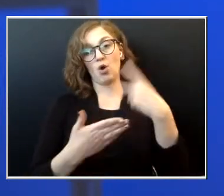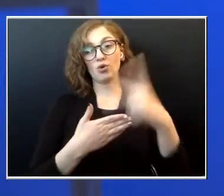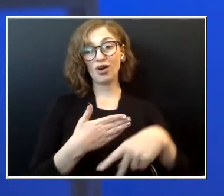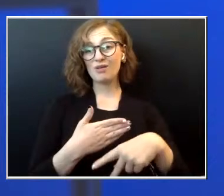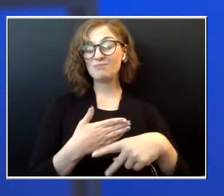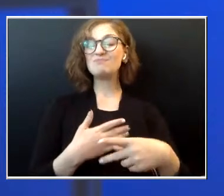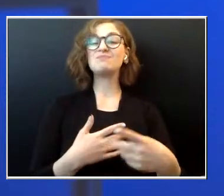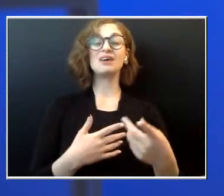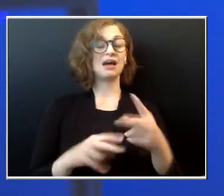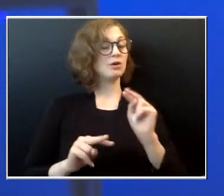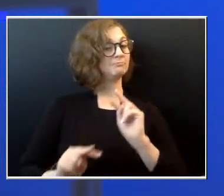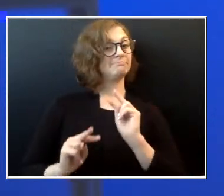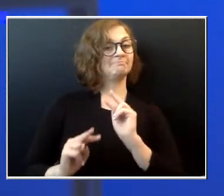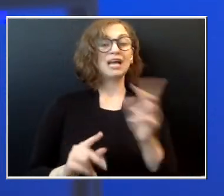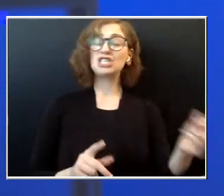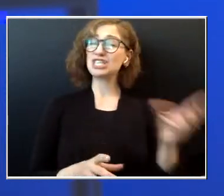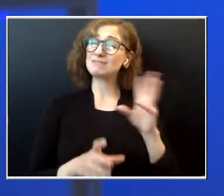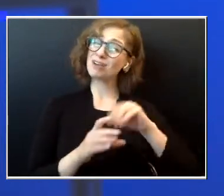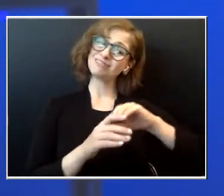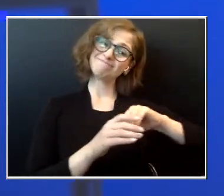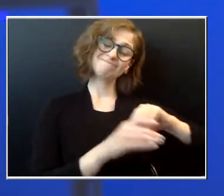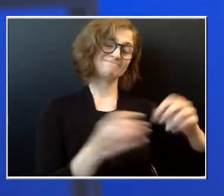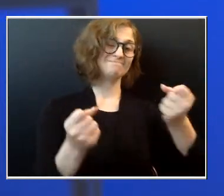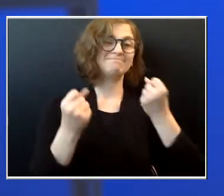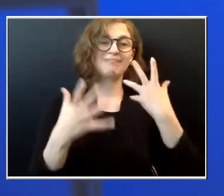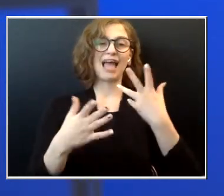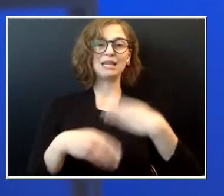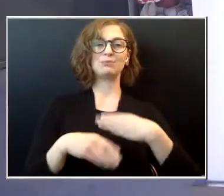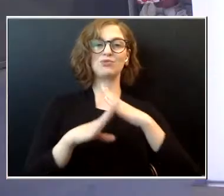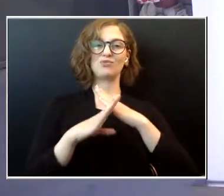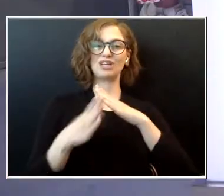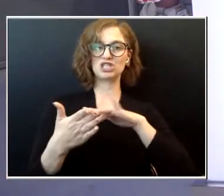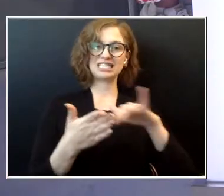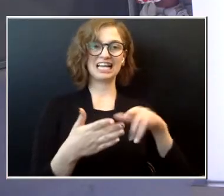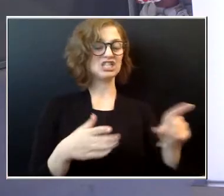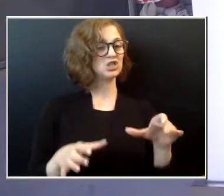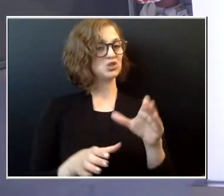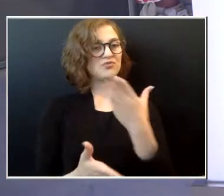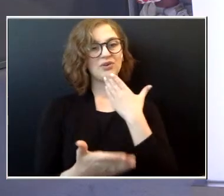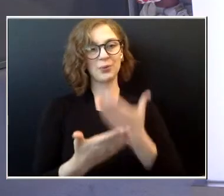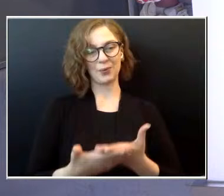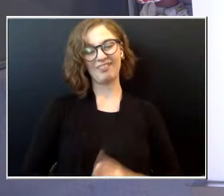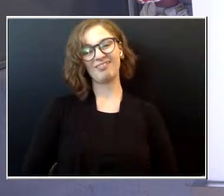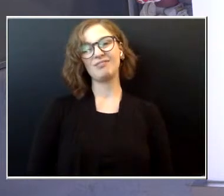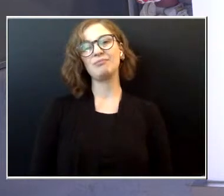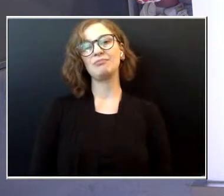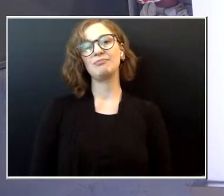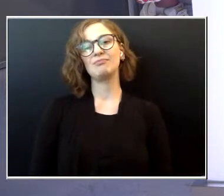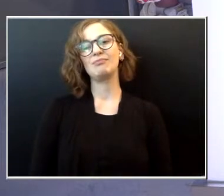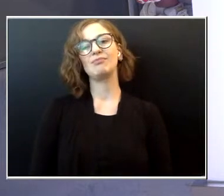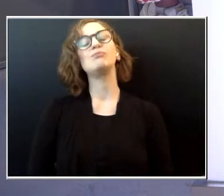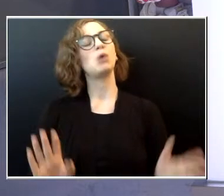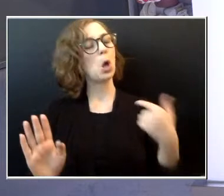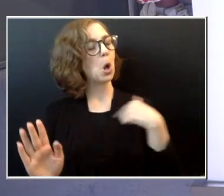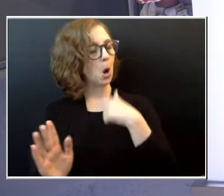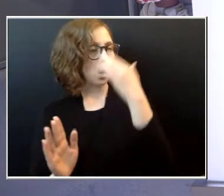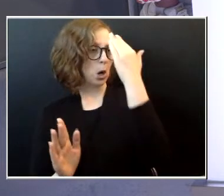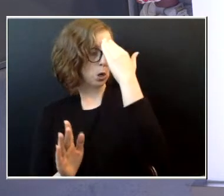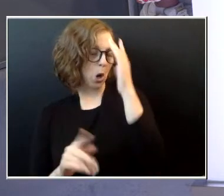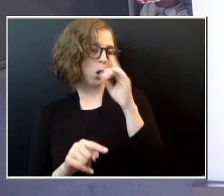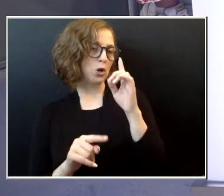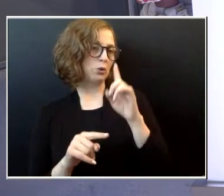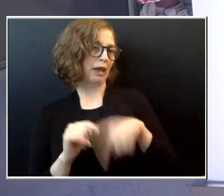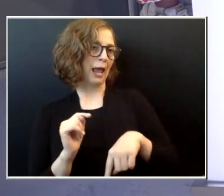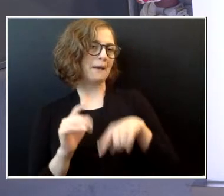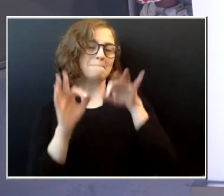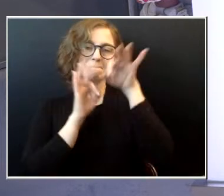prevention studies and has done very well. So we know you can't give specifics, but you had a pilot study and then you're in